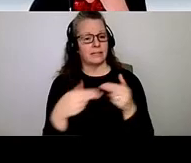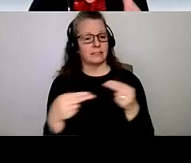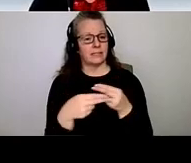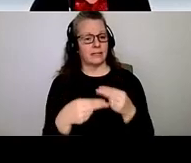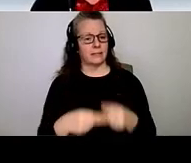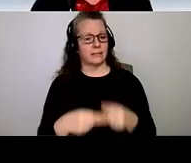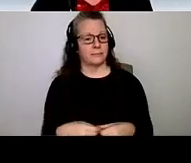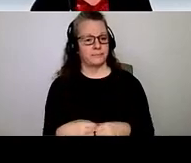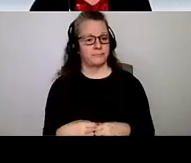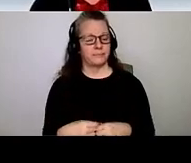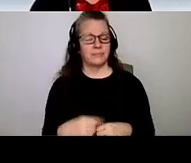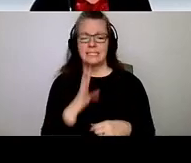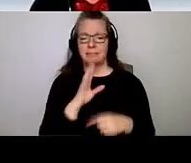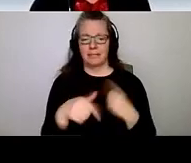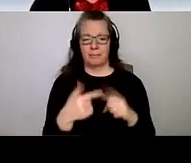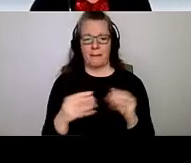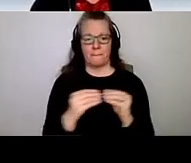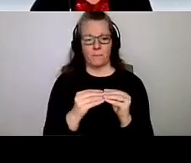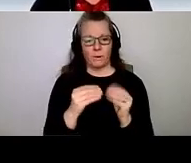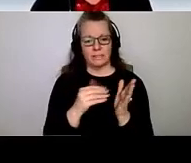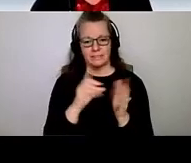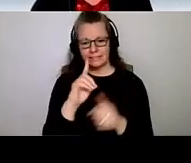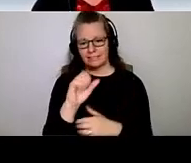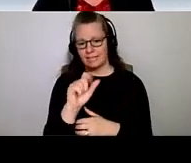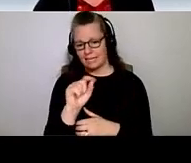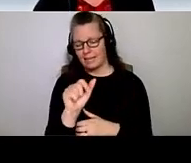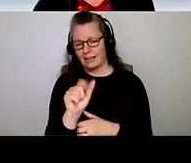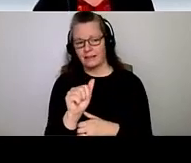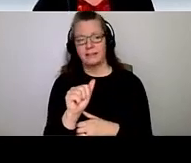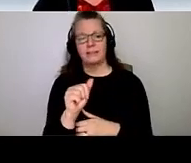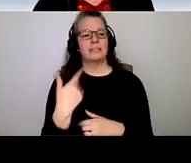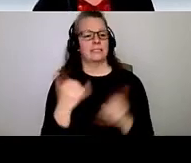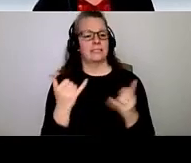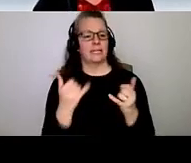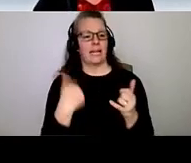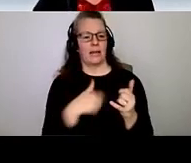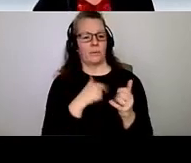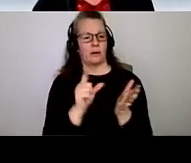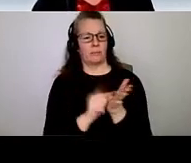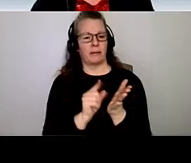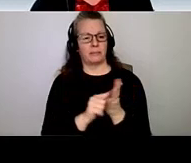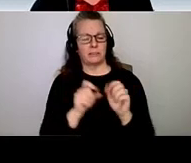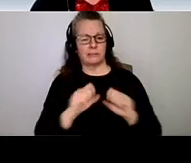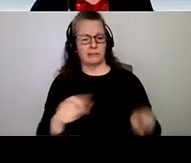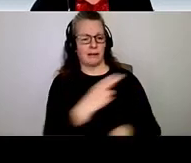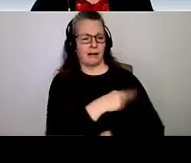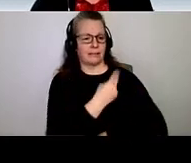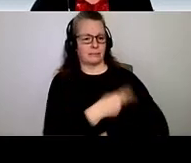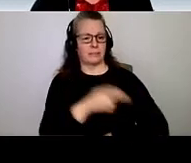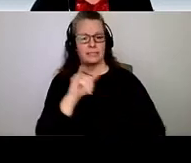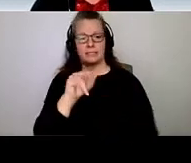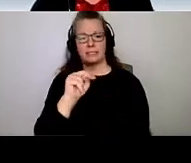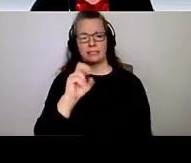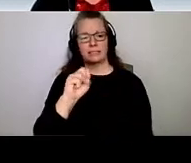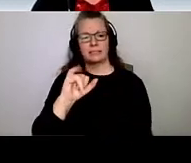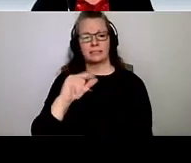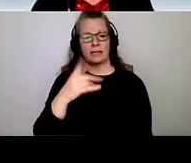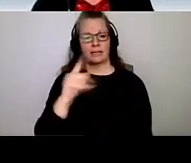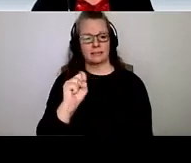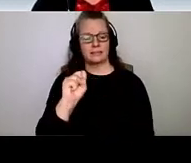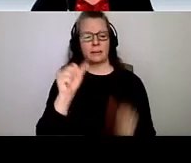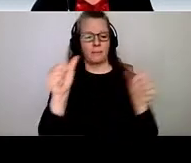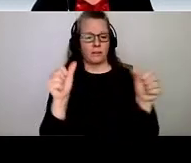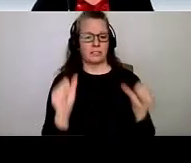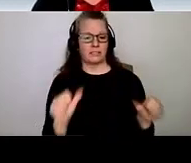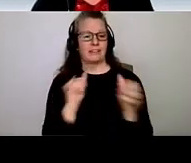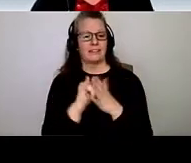then speaking of more frequent data, today we are publishing a Hospital Insights Bulletin, and that includes a preview